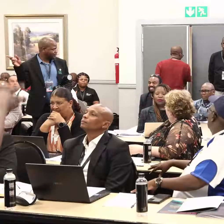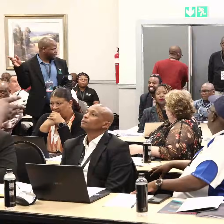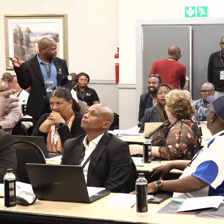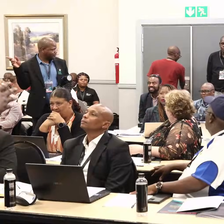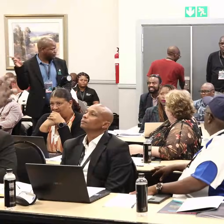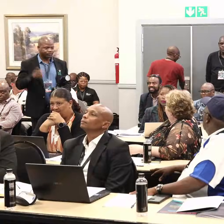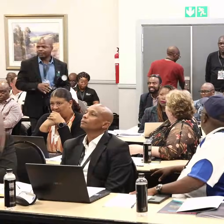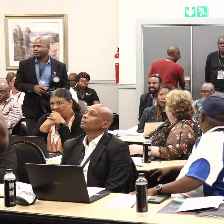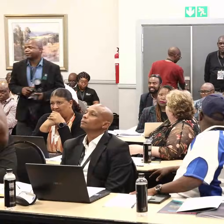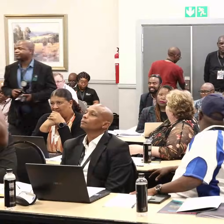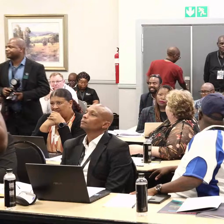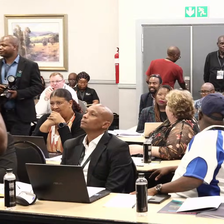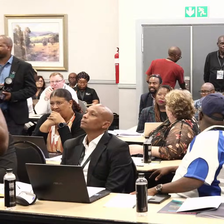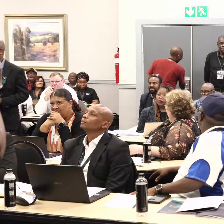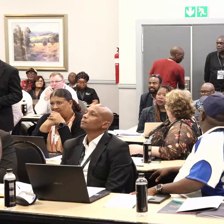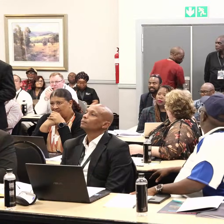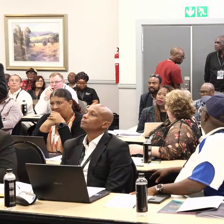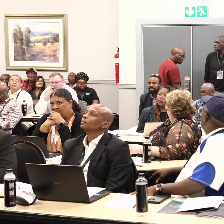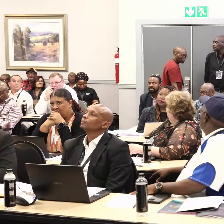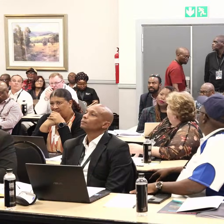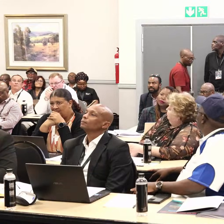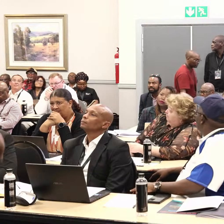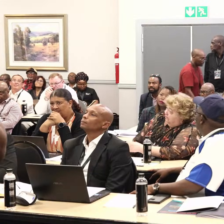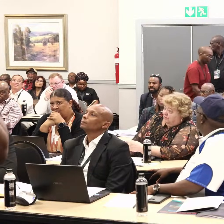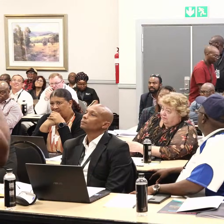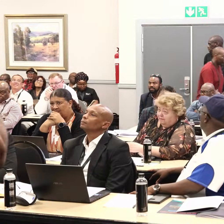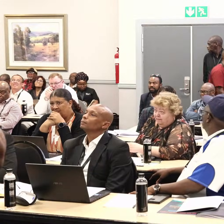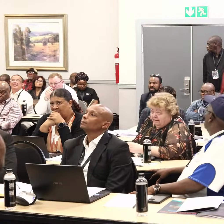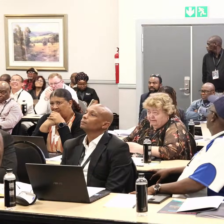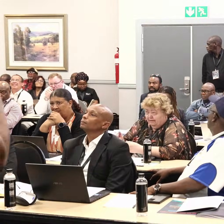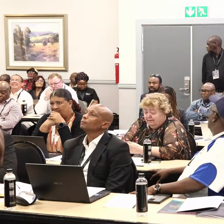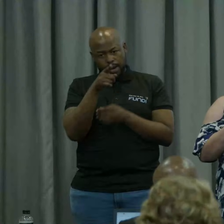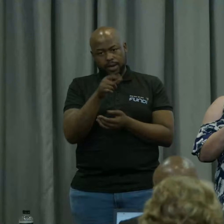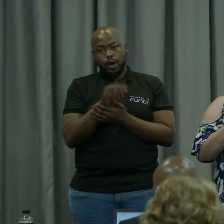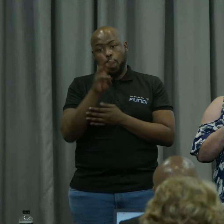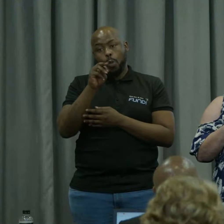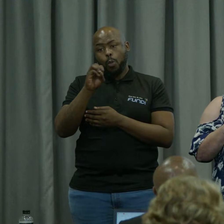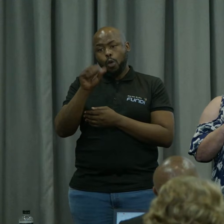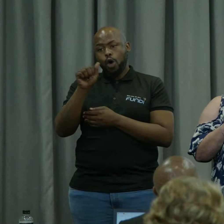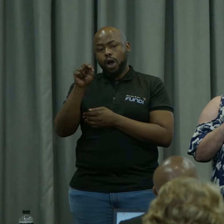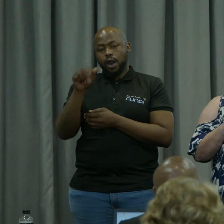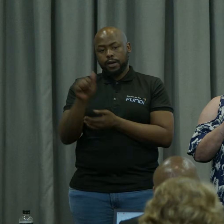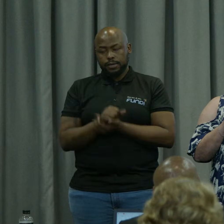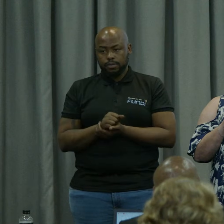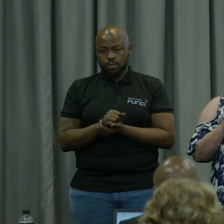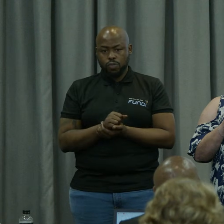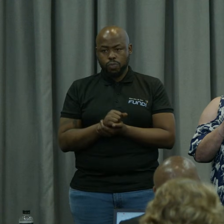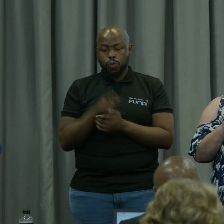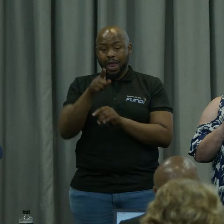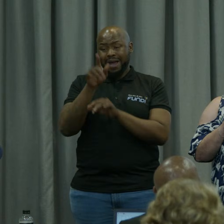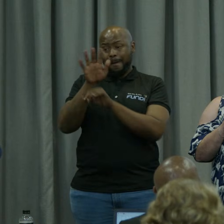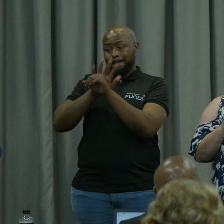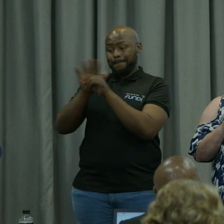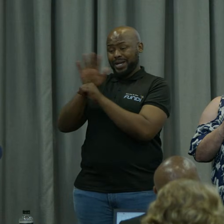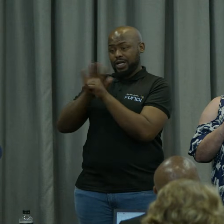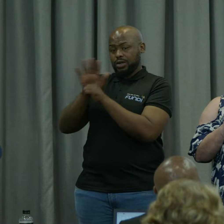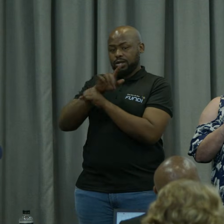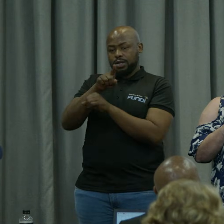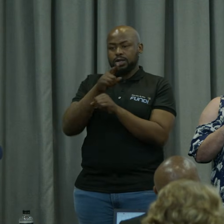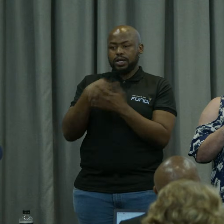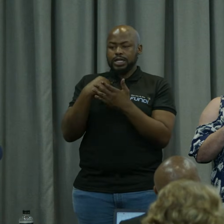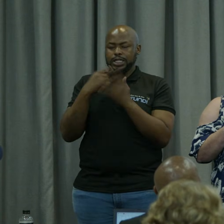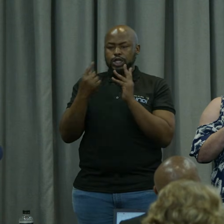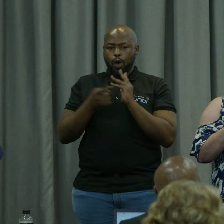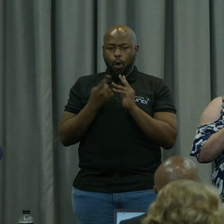at DBE. Now, what do I like about Moano? Moano her background is